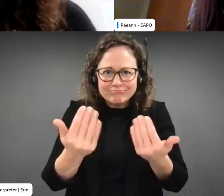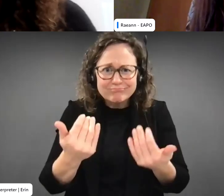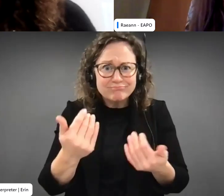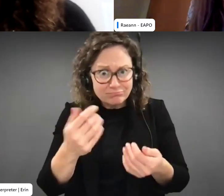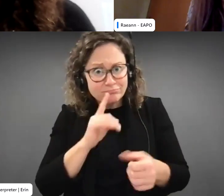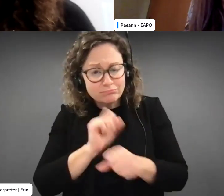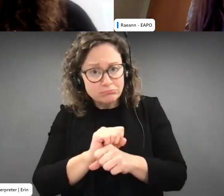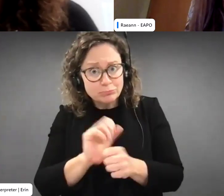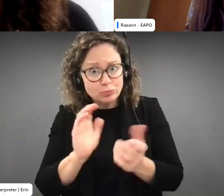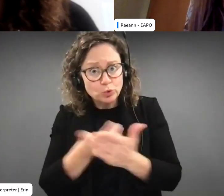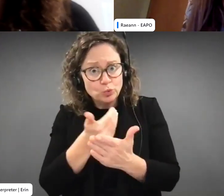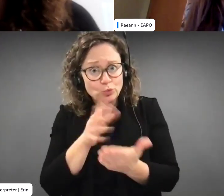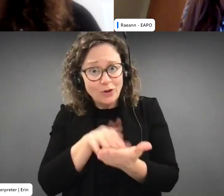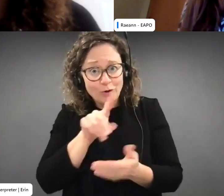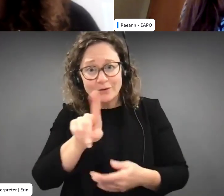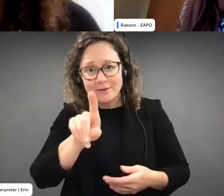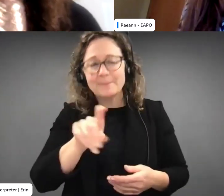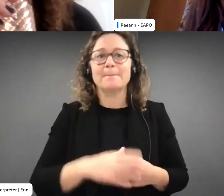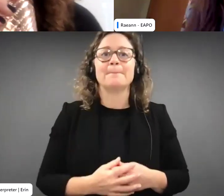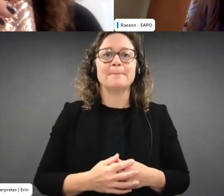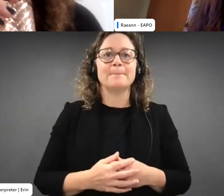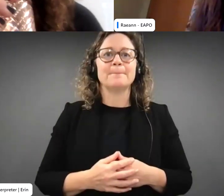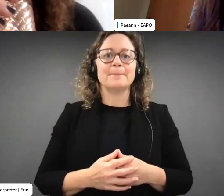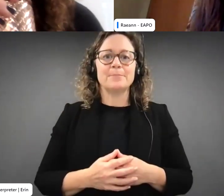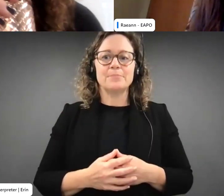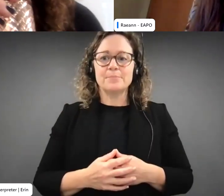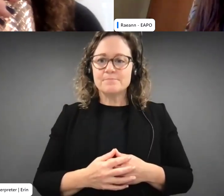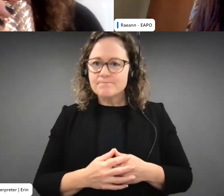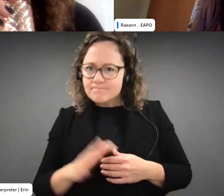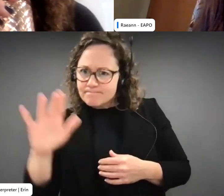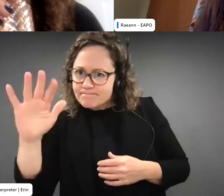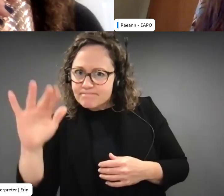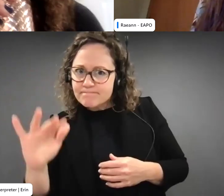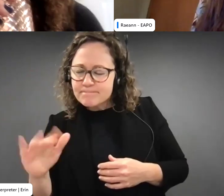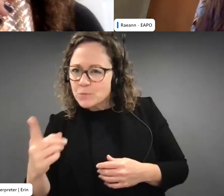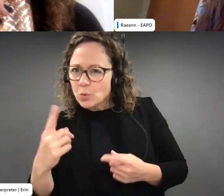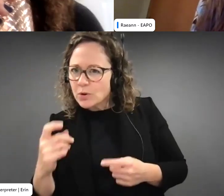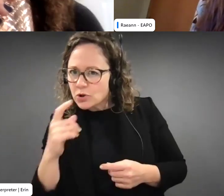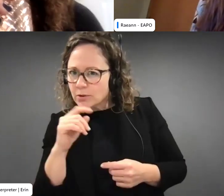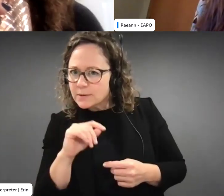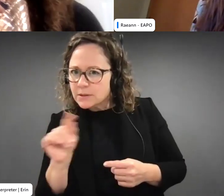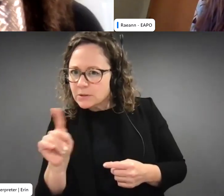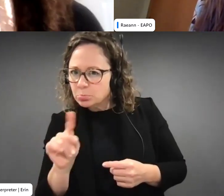Um, I don't see any other sort of questions around banking.